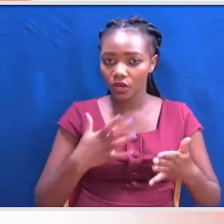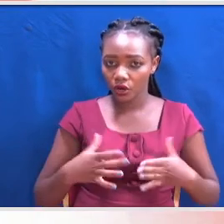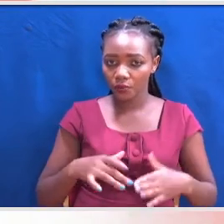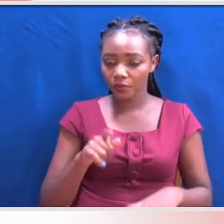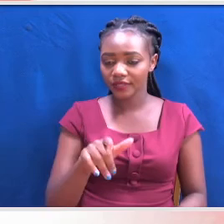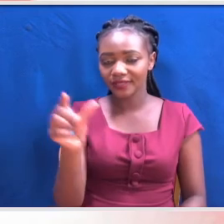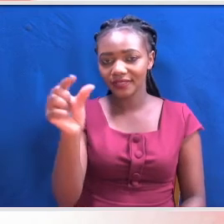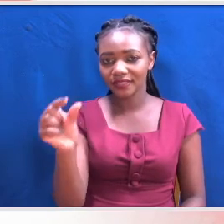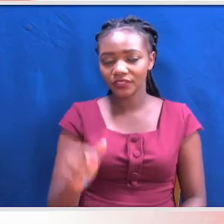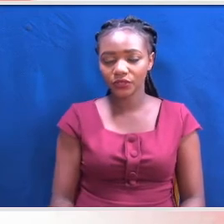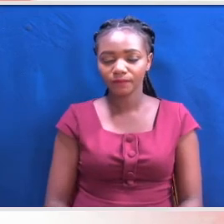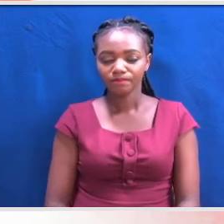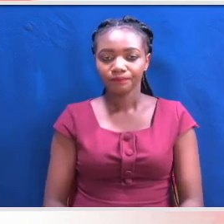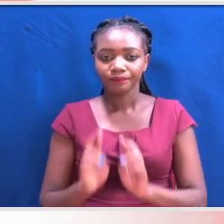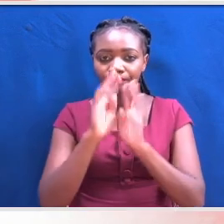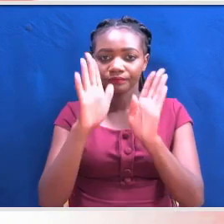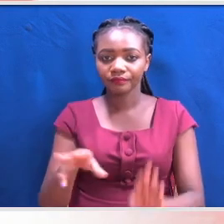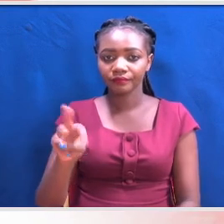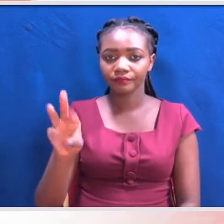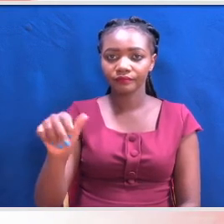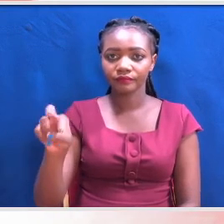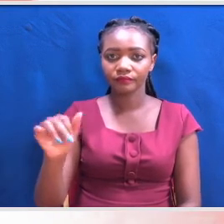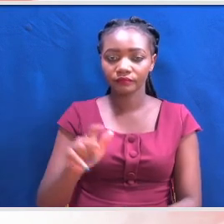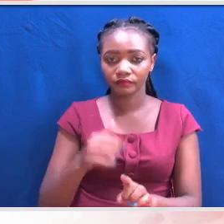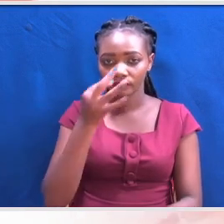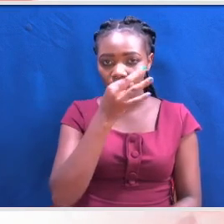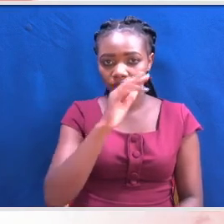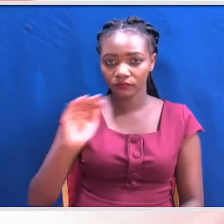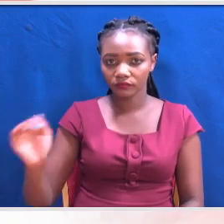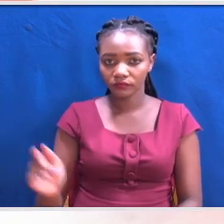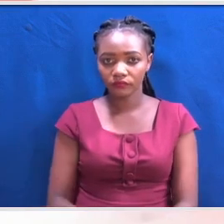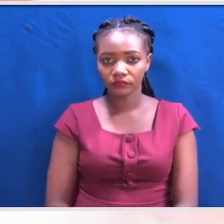region. Mwangi Maina, TV 47 from Wega, Nyeri County.